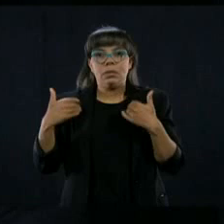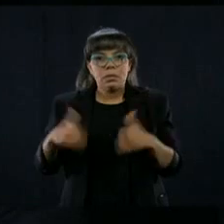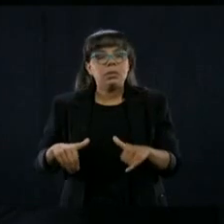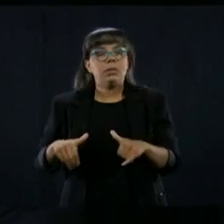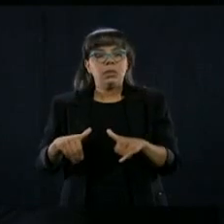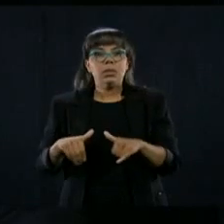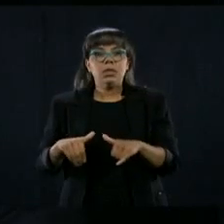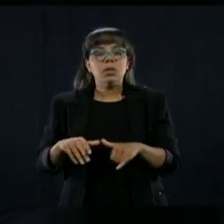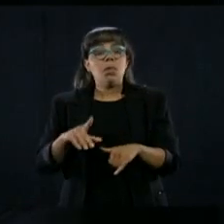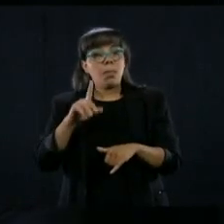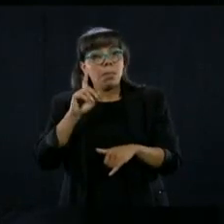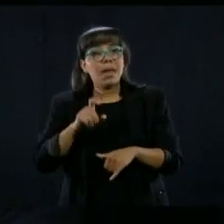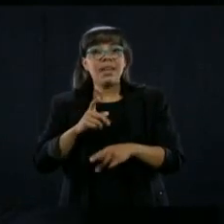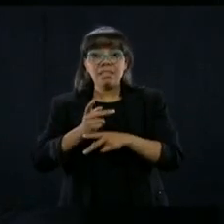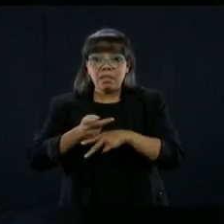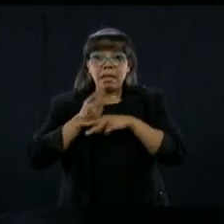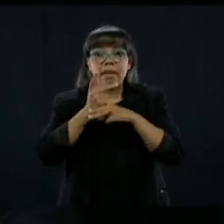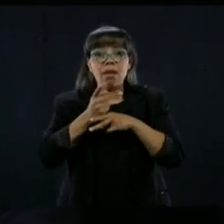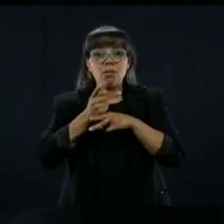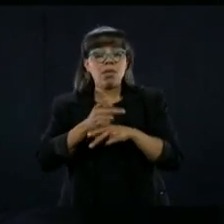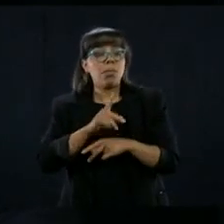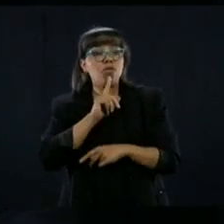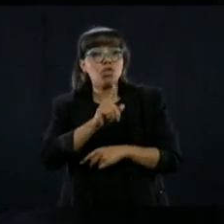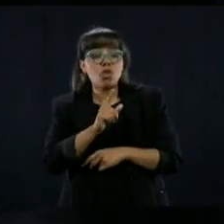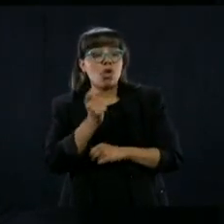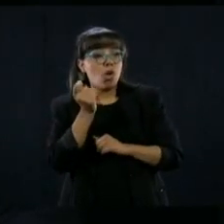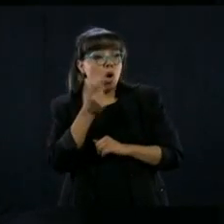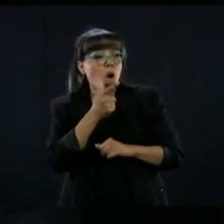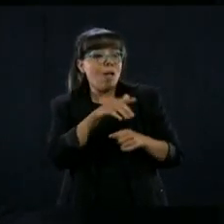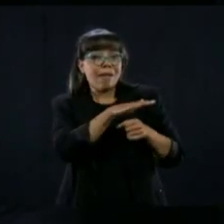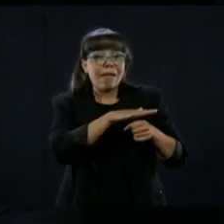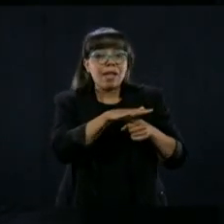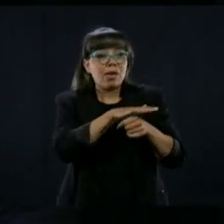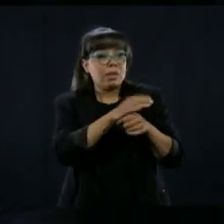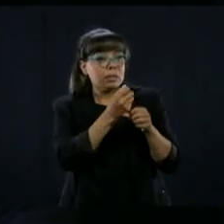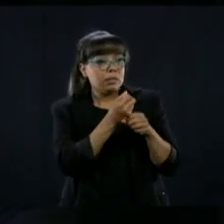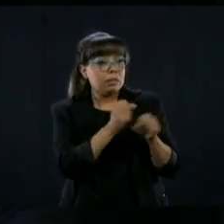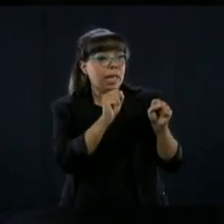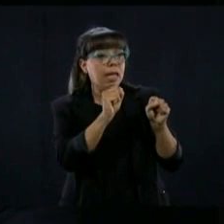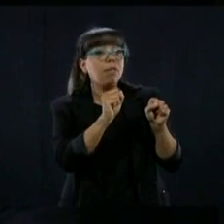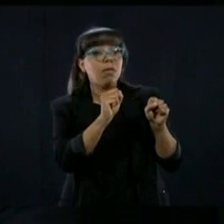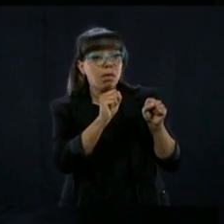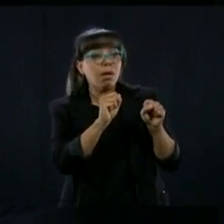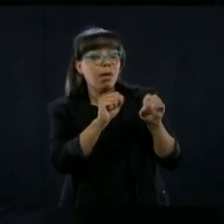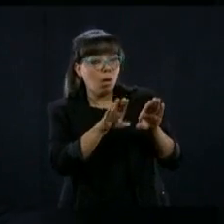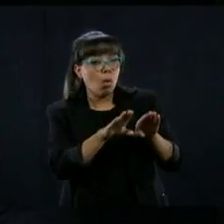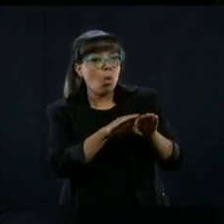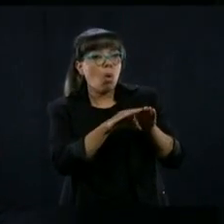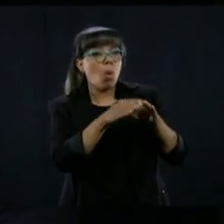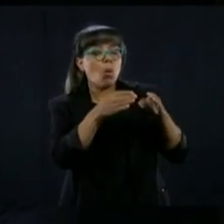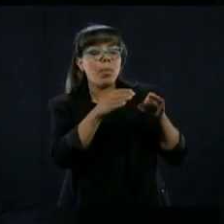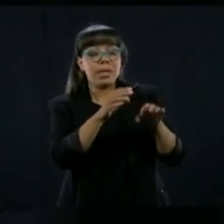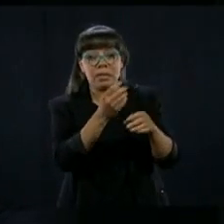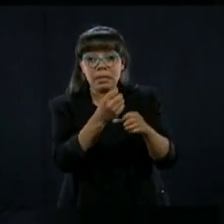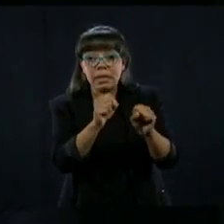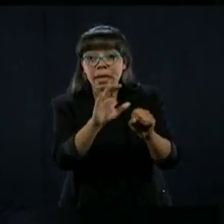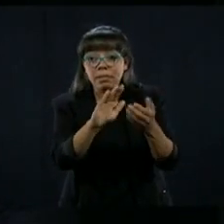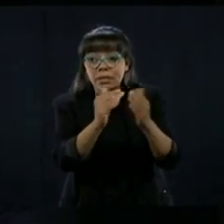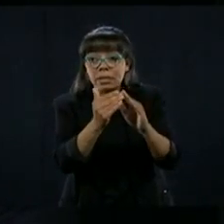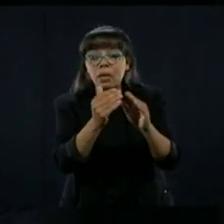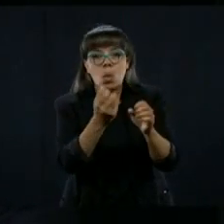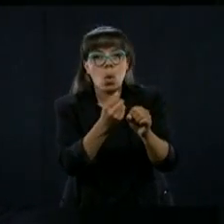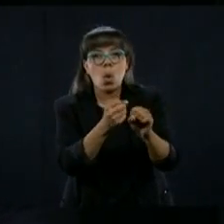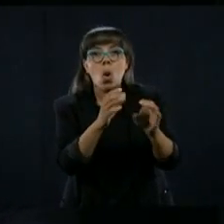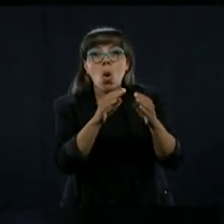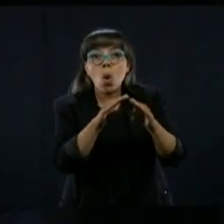not under control, we'll stop all that. So it's really a plan to give the opportunity to all people to put the